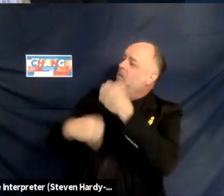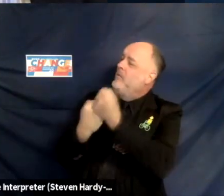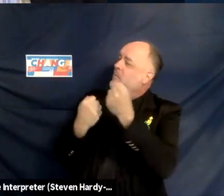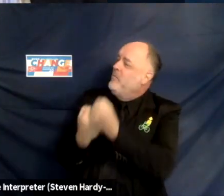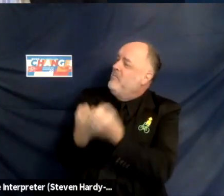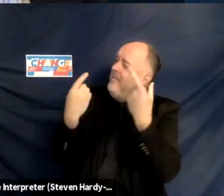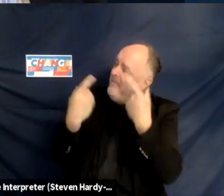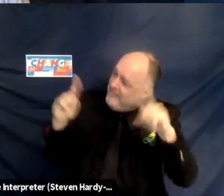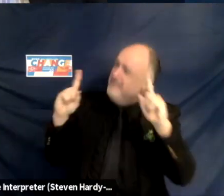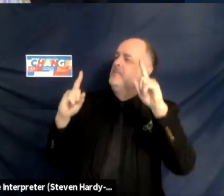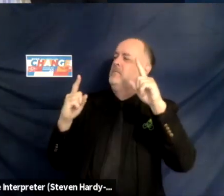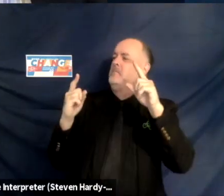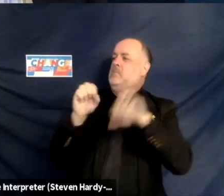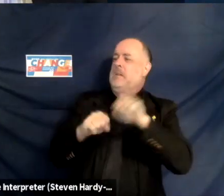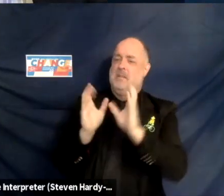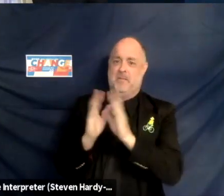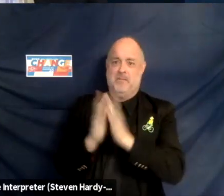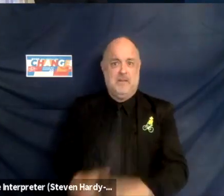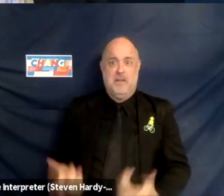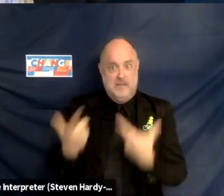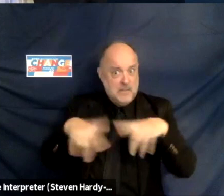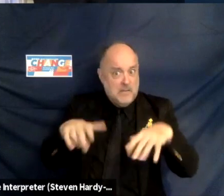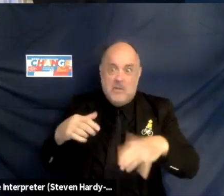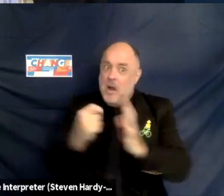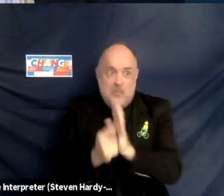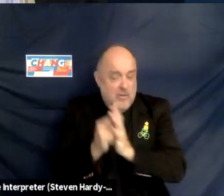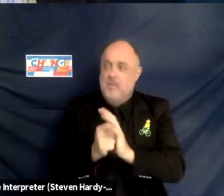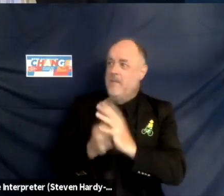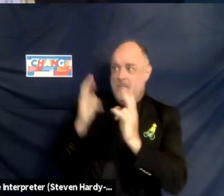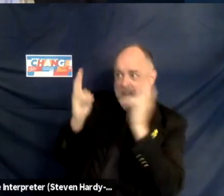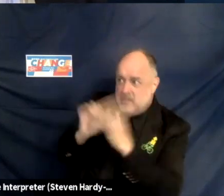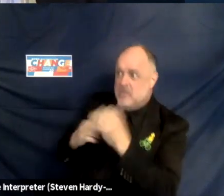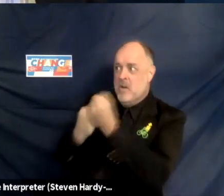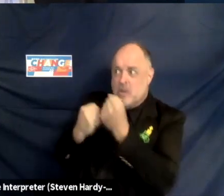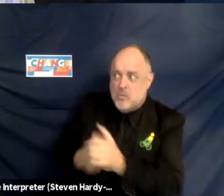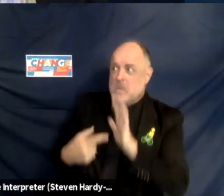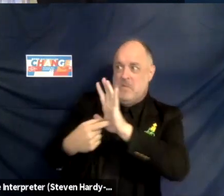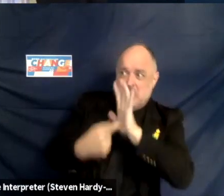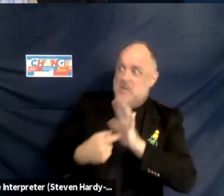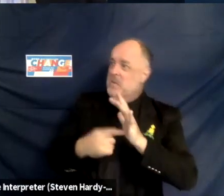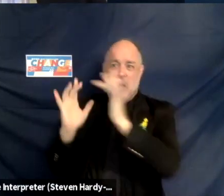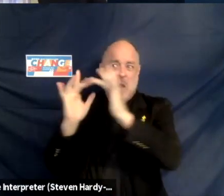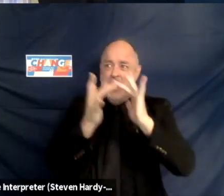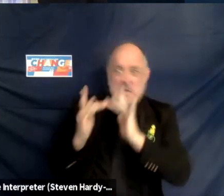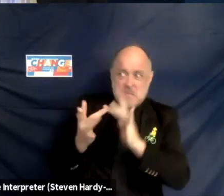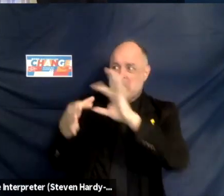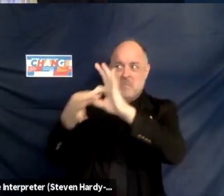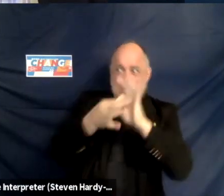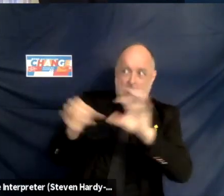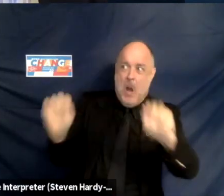possible. There's still time in your off times today to visit sponsors and exhibits. You know, there's connections to still be made,